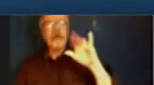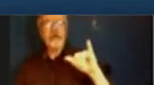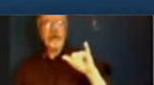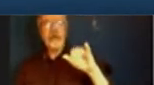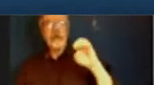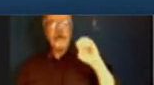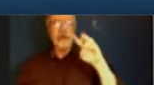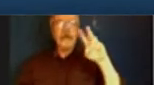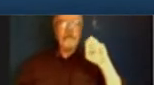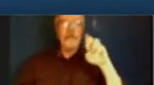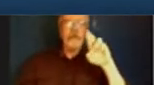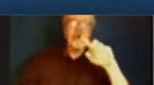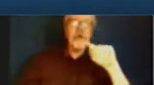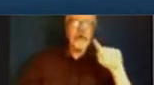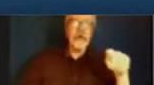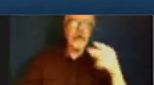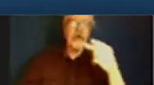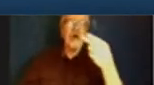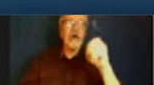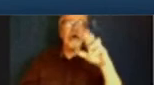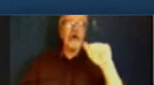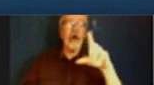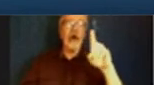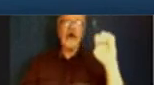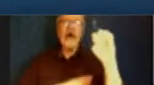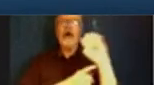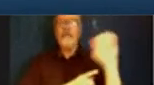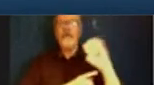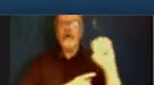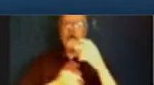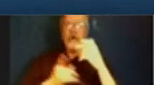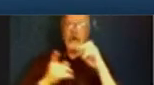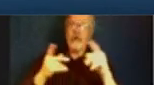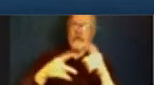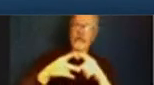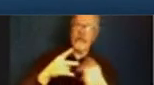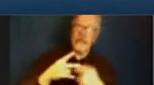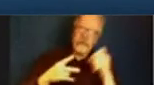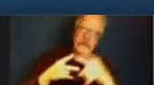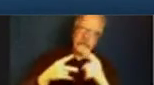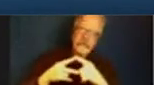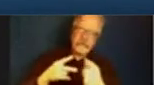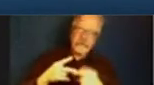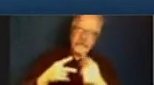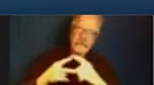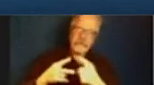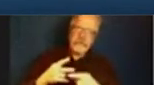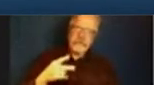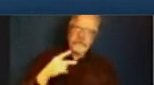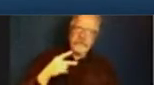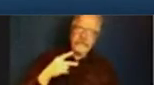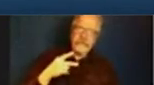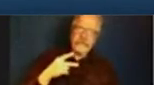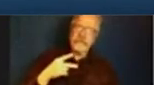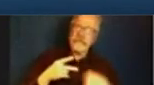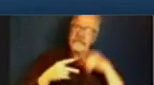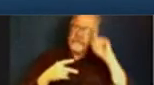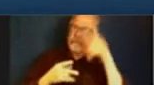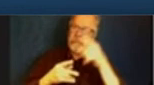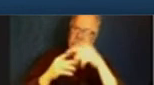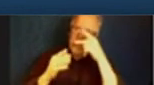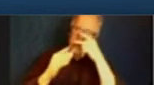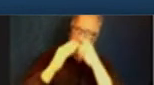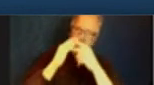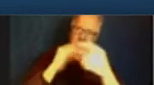Governor, two questions related to what you've said earlier about what we should be expecting in the next couple of weeks. First, on the public